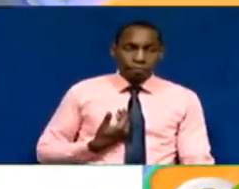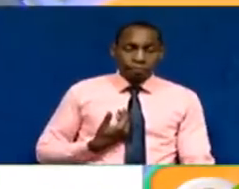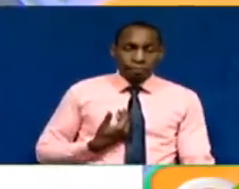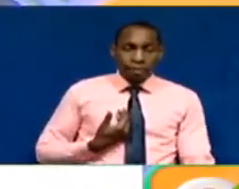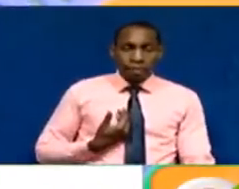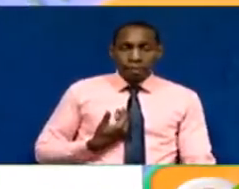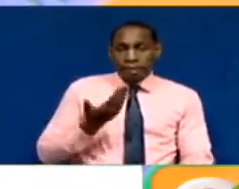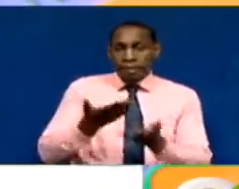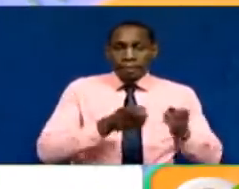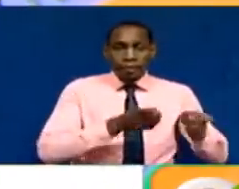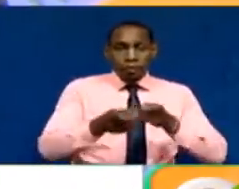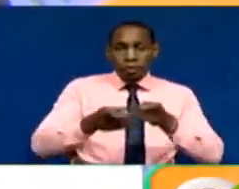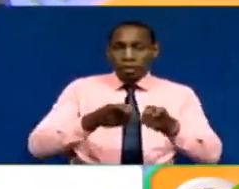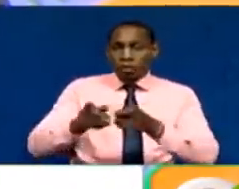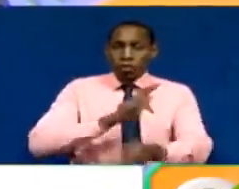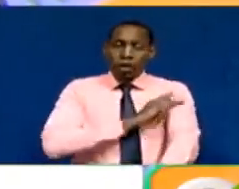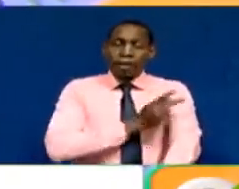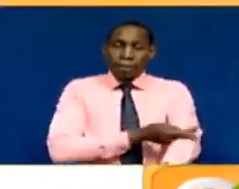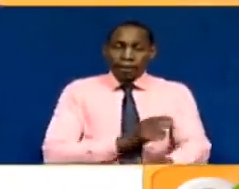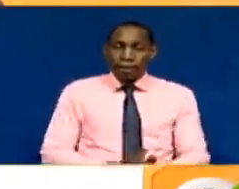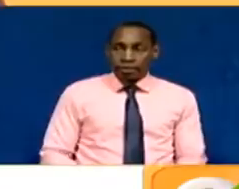You may control the levers of power,